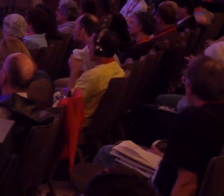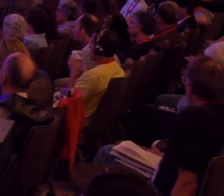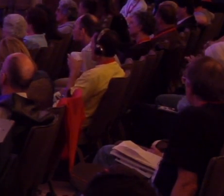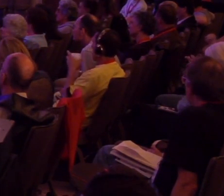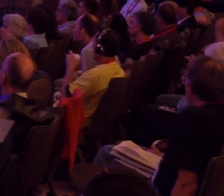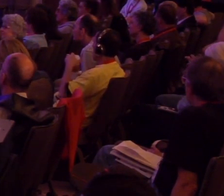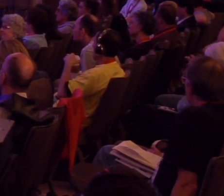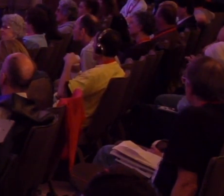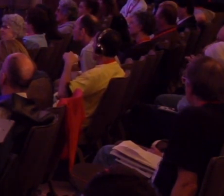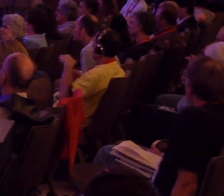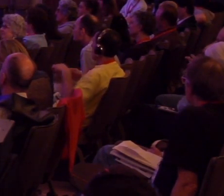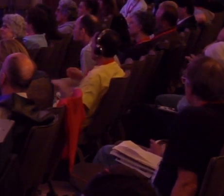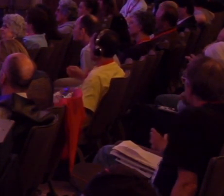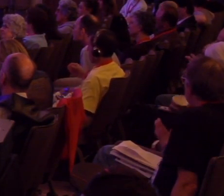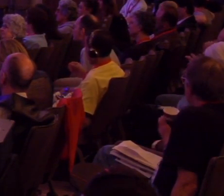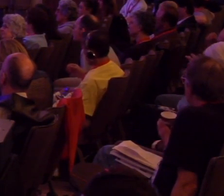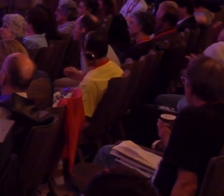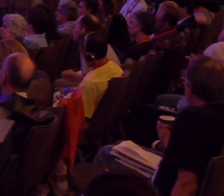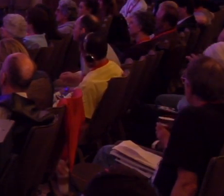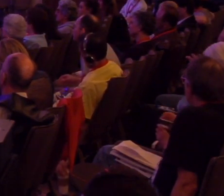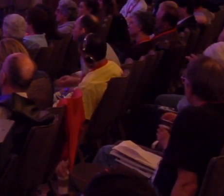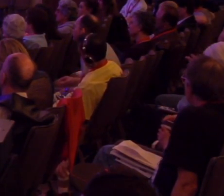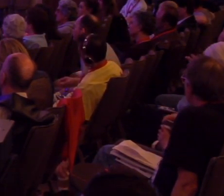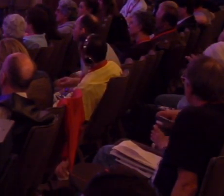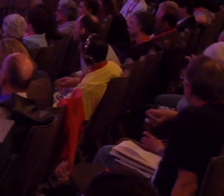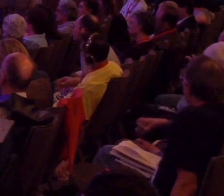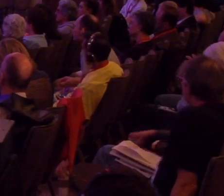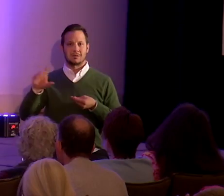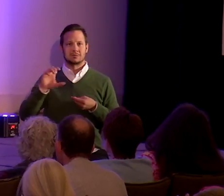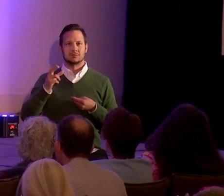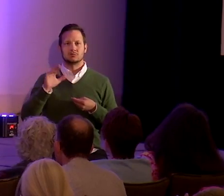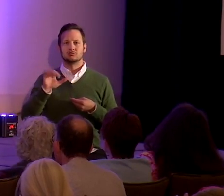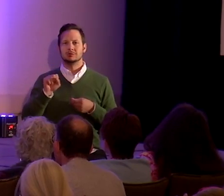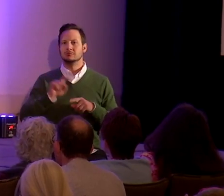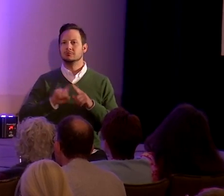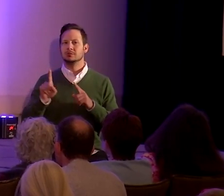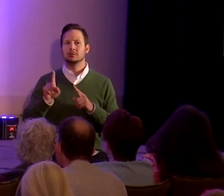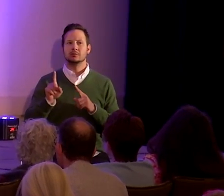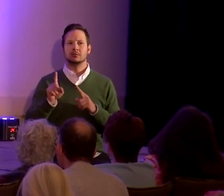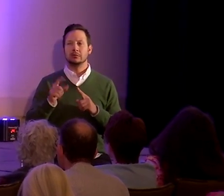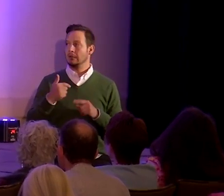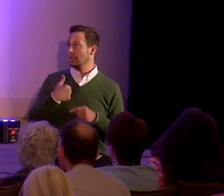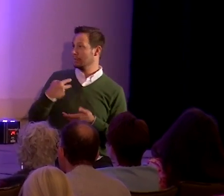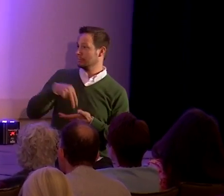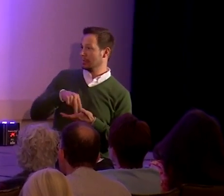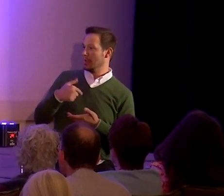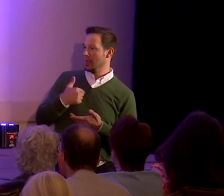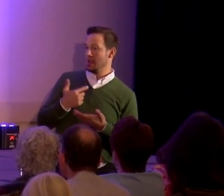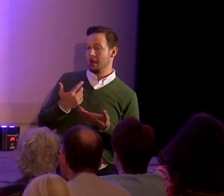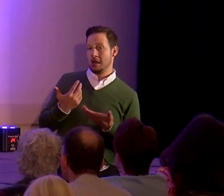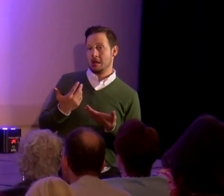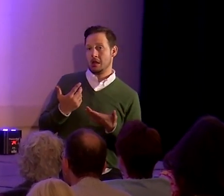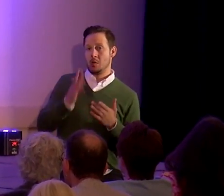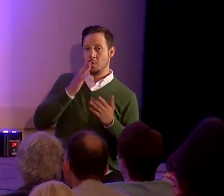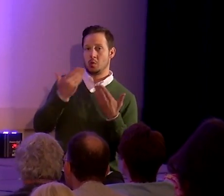are questions. I'll be taking them and asking them of our speaker. But since I'm here, I get to ask the first one.